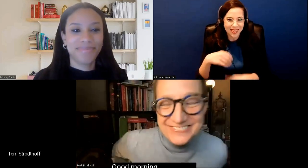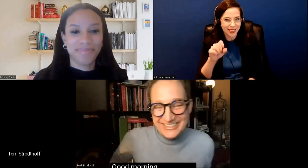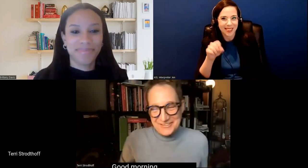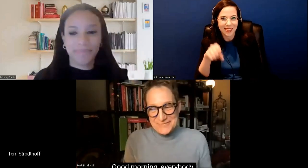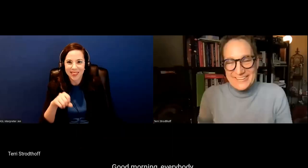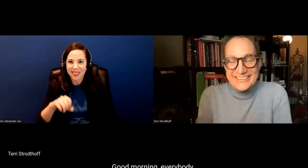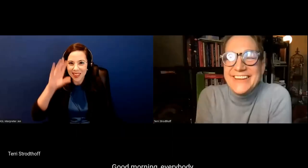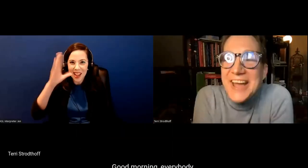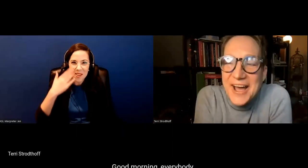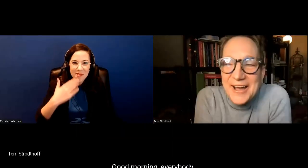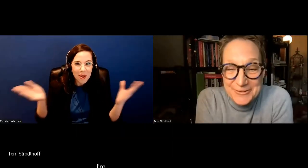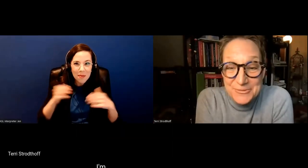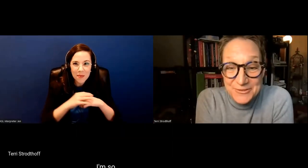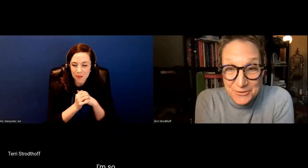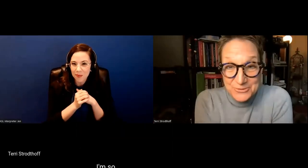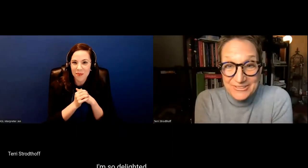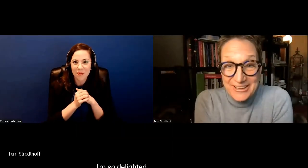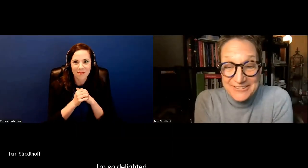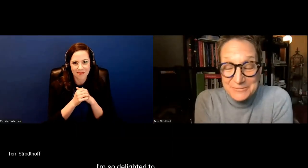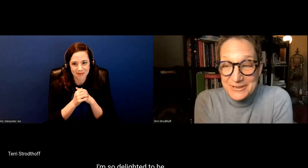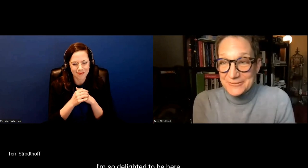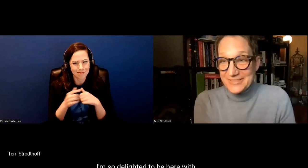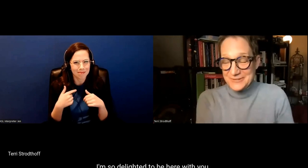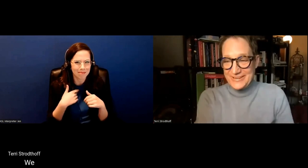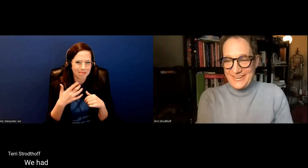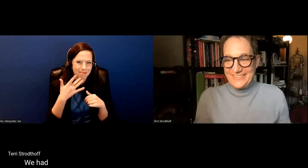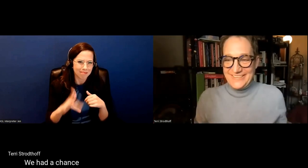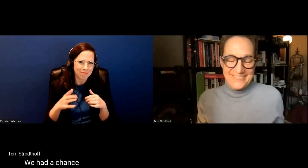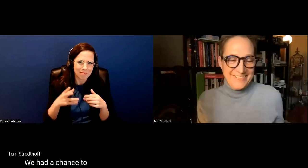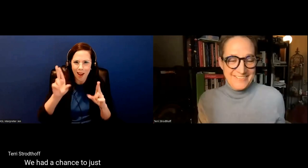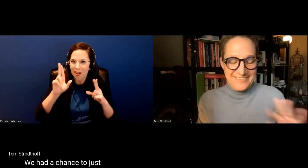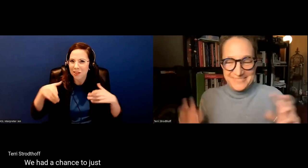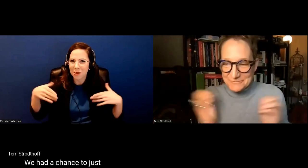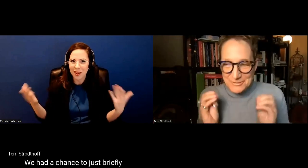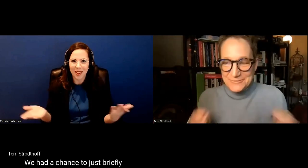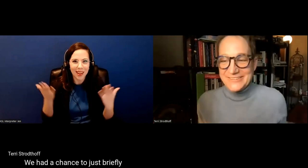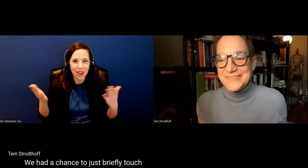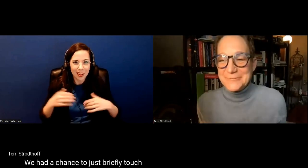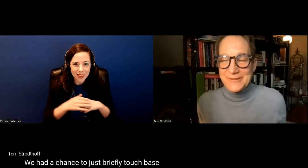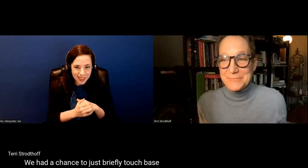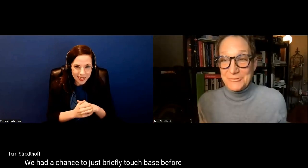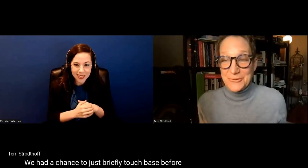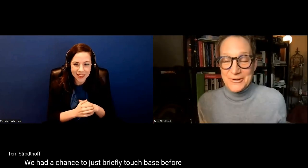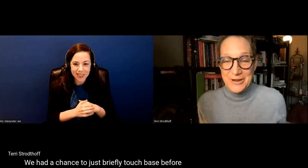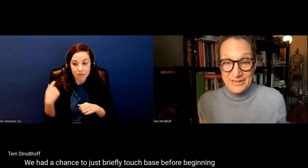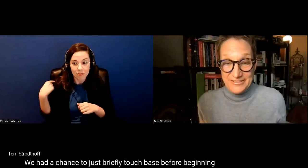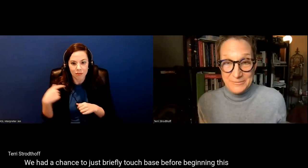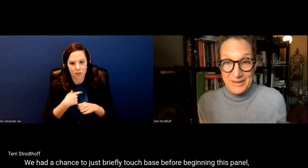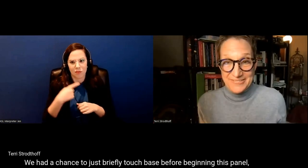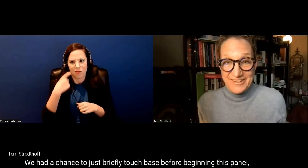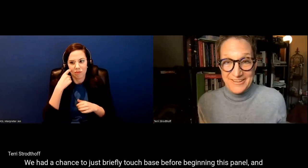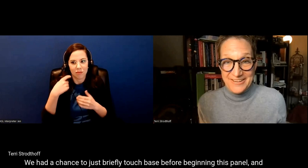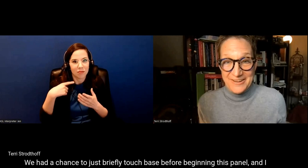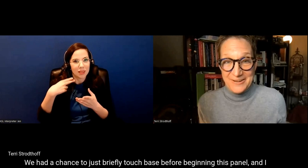Okay, good morning, everybody. I'm so delighted to be here with you. We had a chance to just briefly touch base before beginning